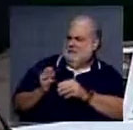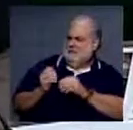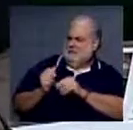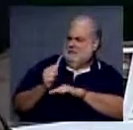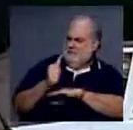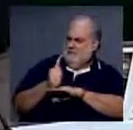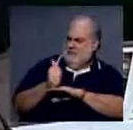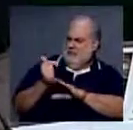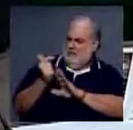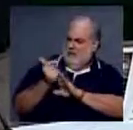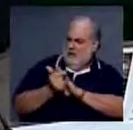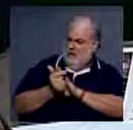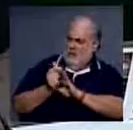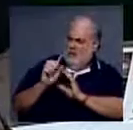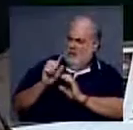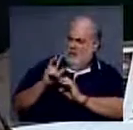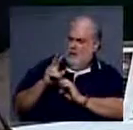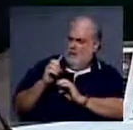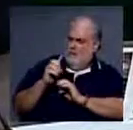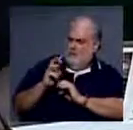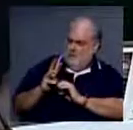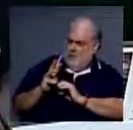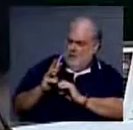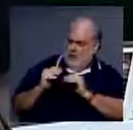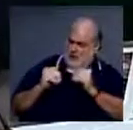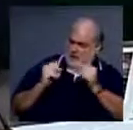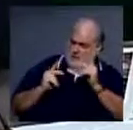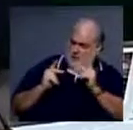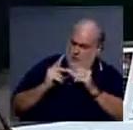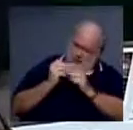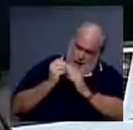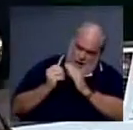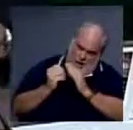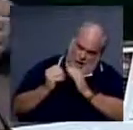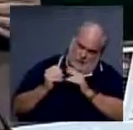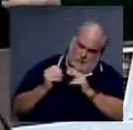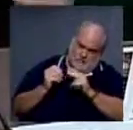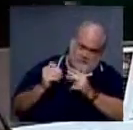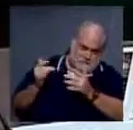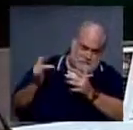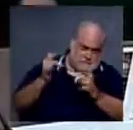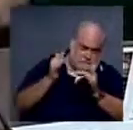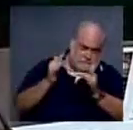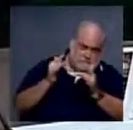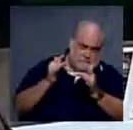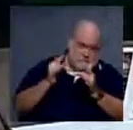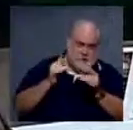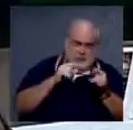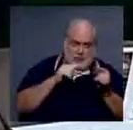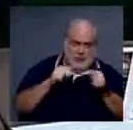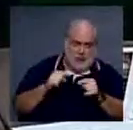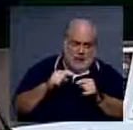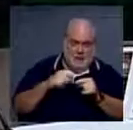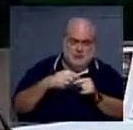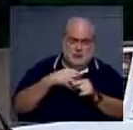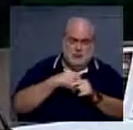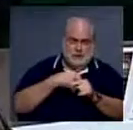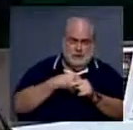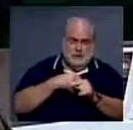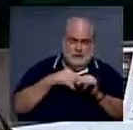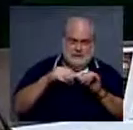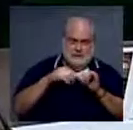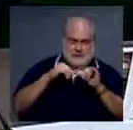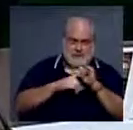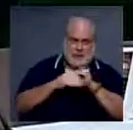laws pertaining to curfews and young people when they was out and everything. We had young people coming down here objecting to us, making them stay